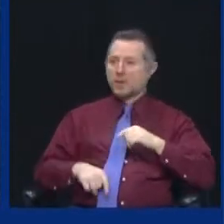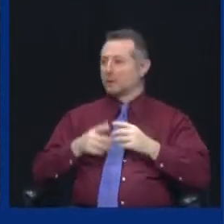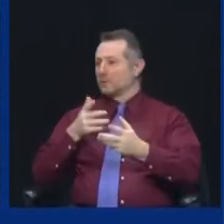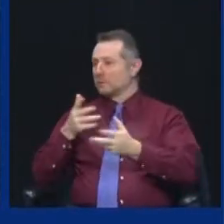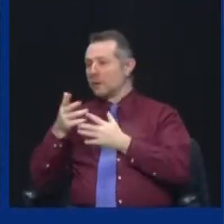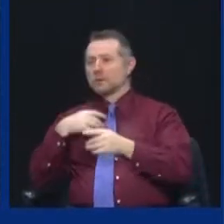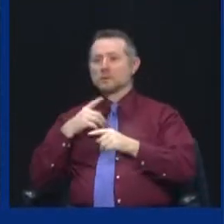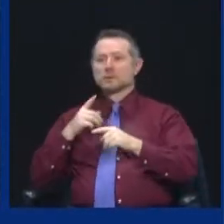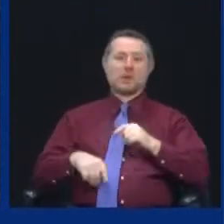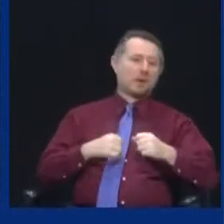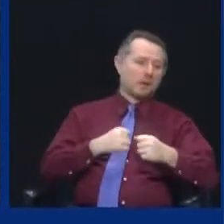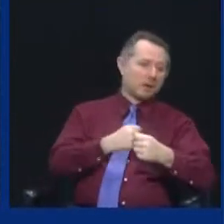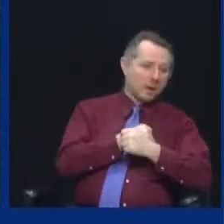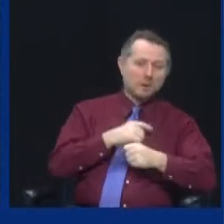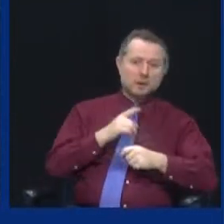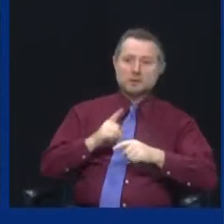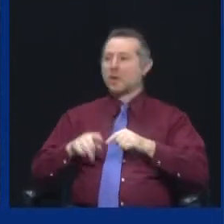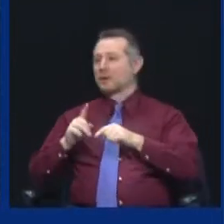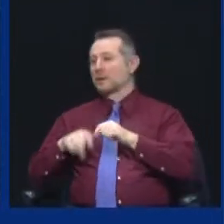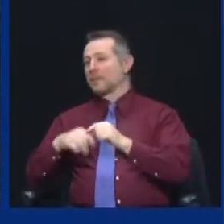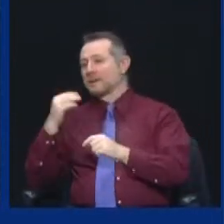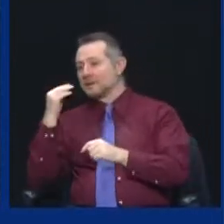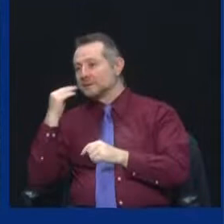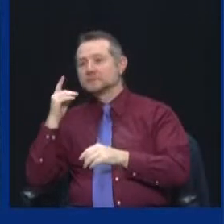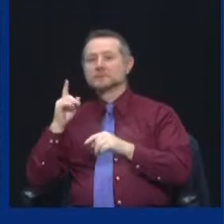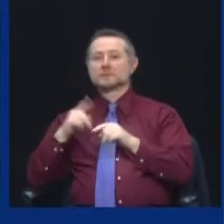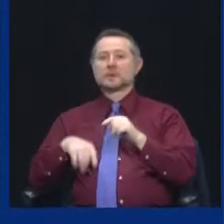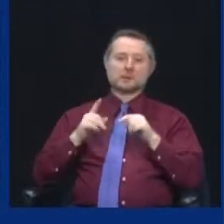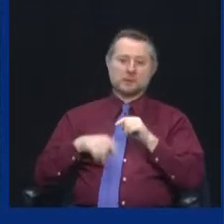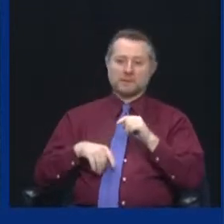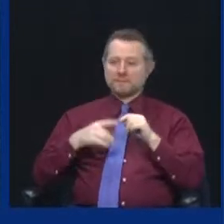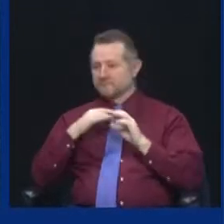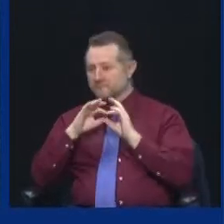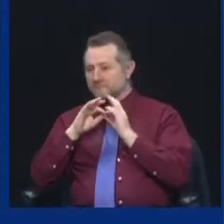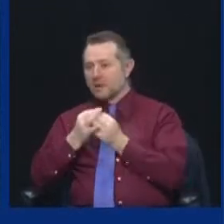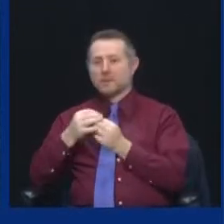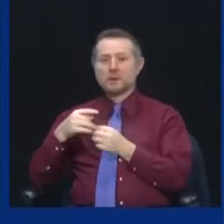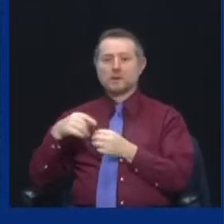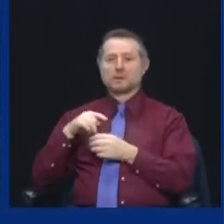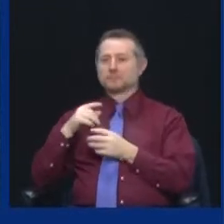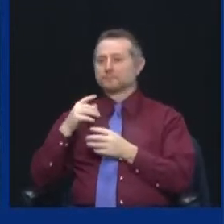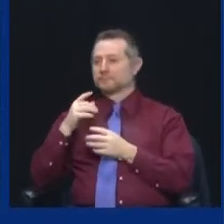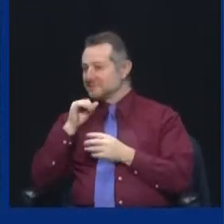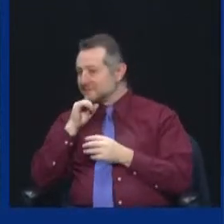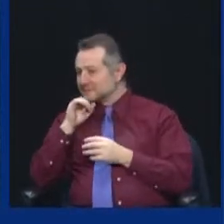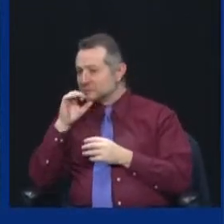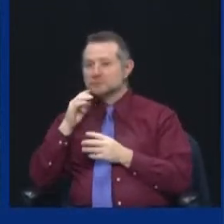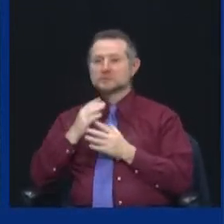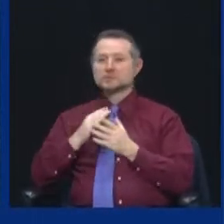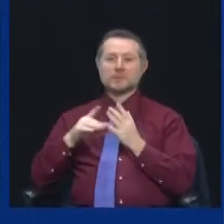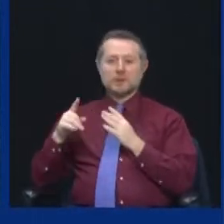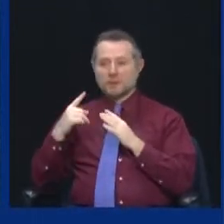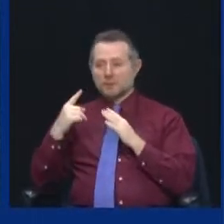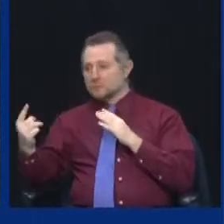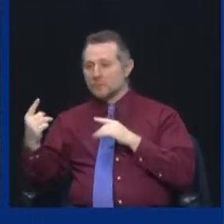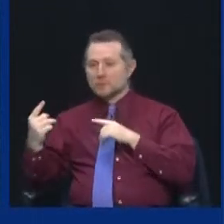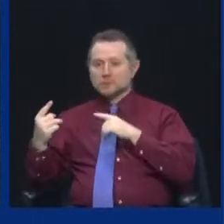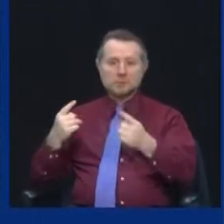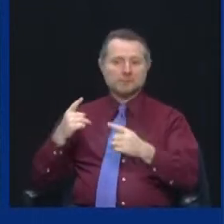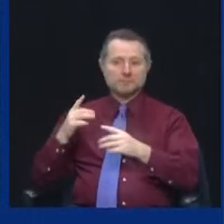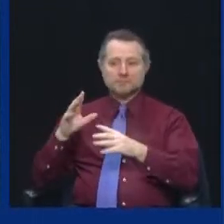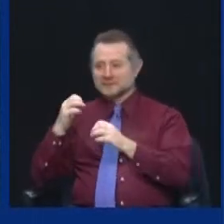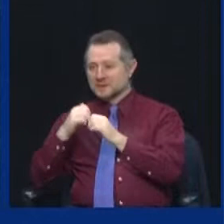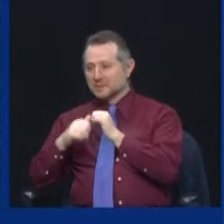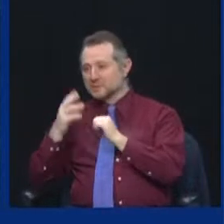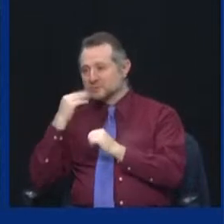to kiss? How about the damage to families, to senior citizens who have been isolated? How about the damage to